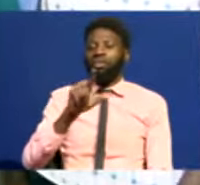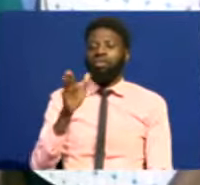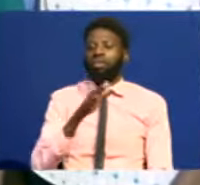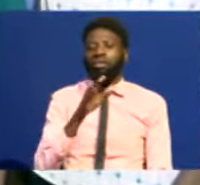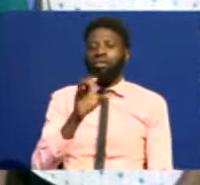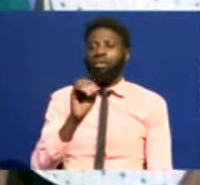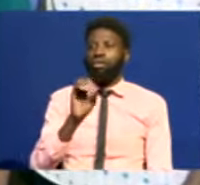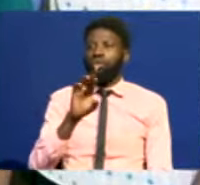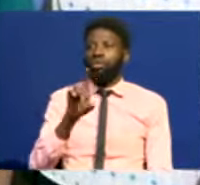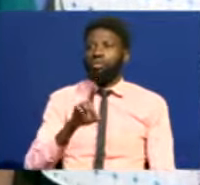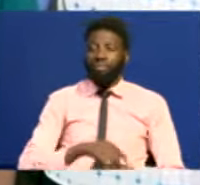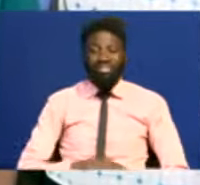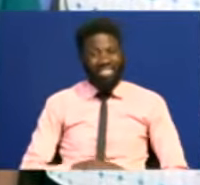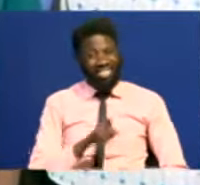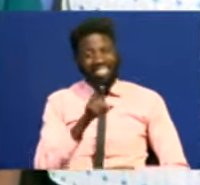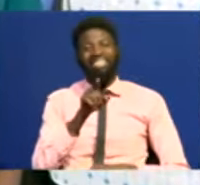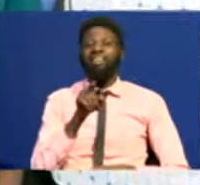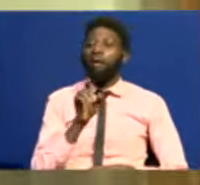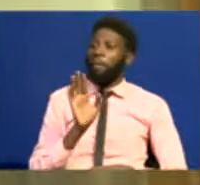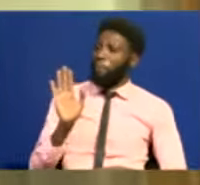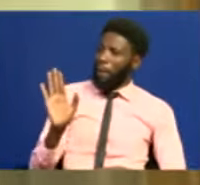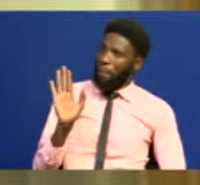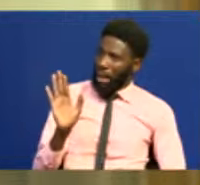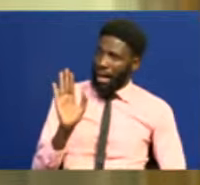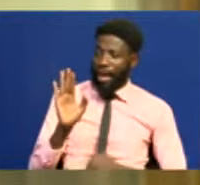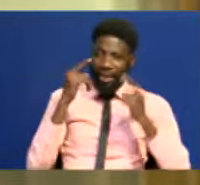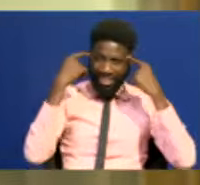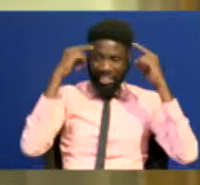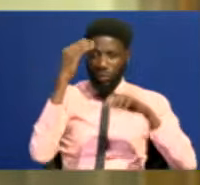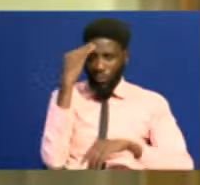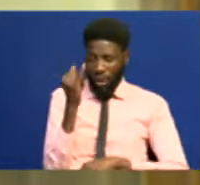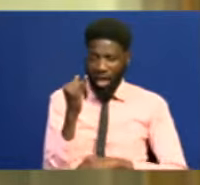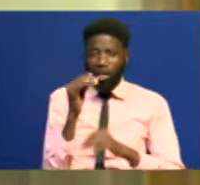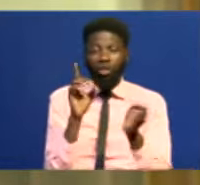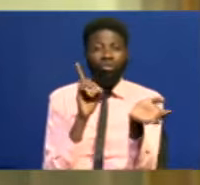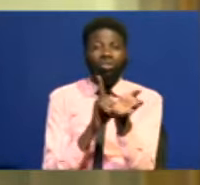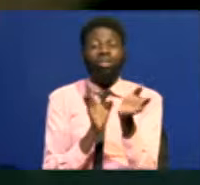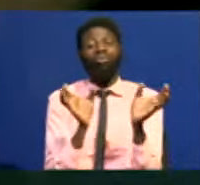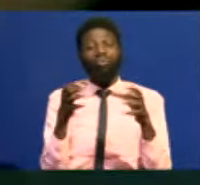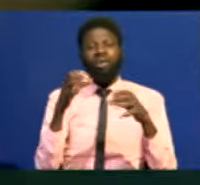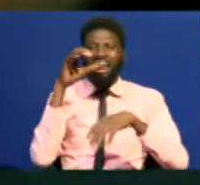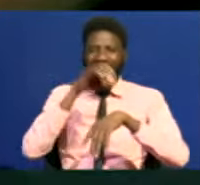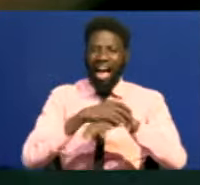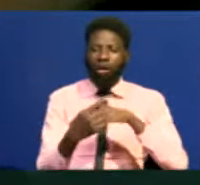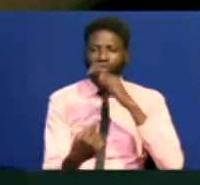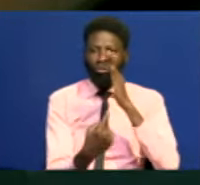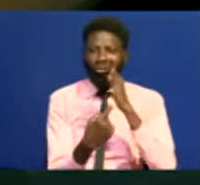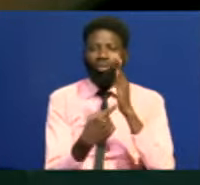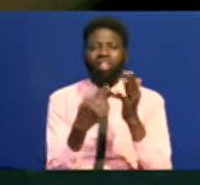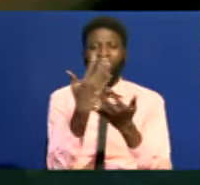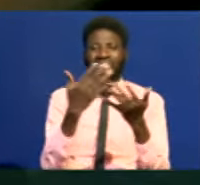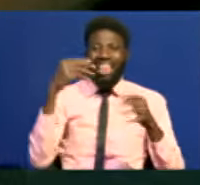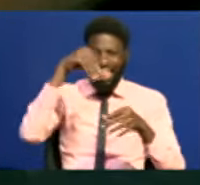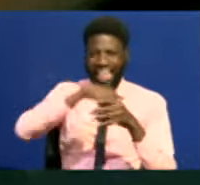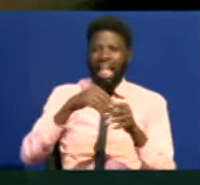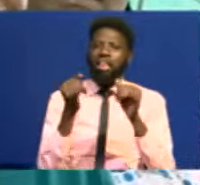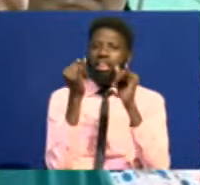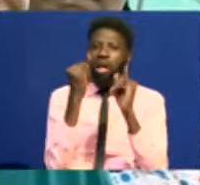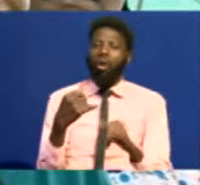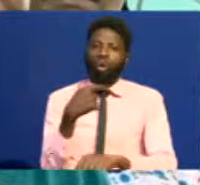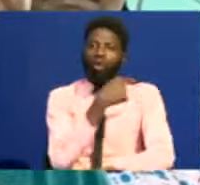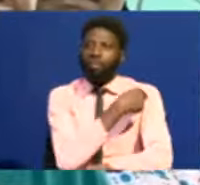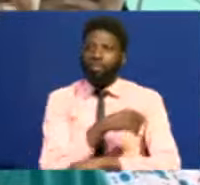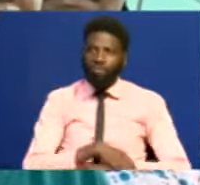surgery has been attributed to the medic's dedication and acquisition of modern equipment at the new medical complex.